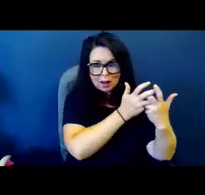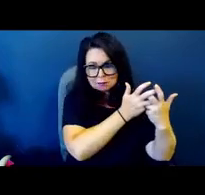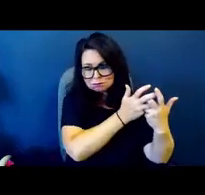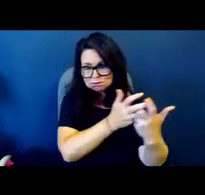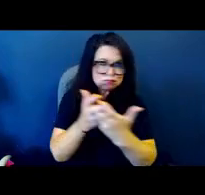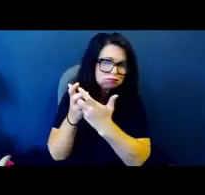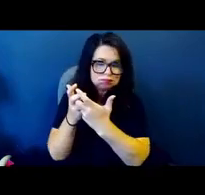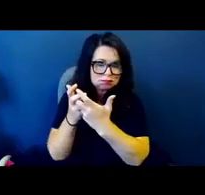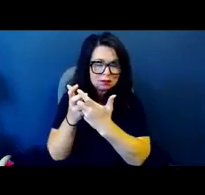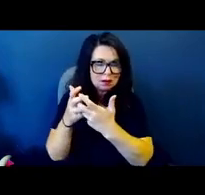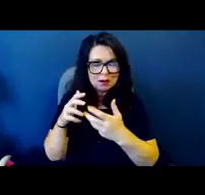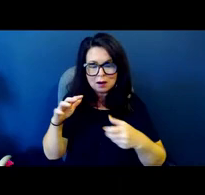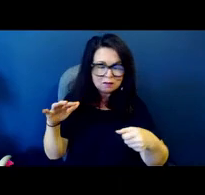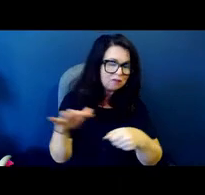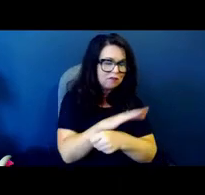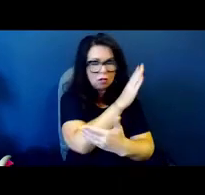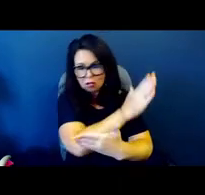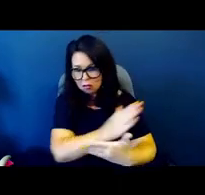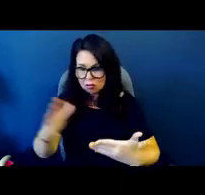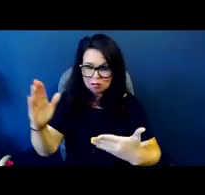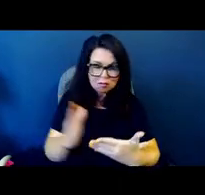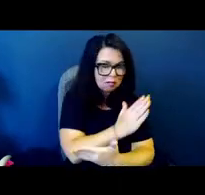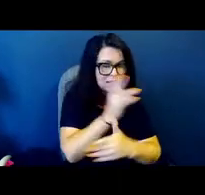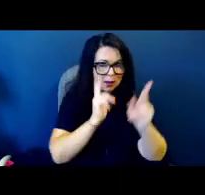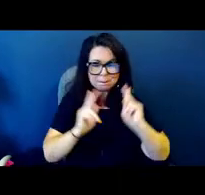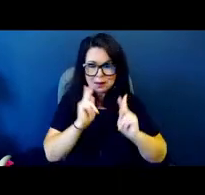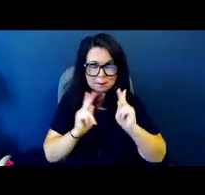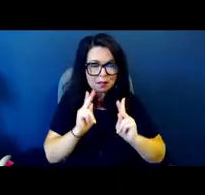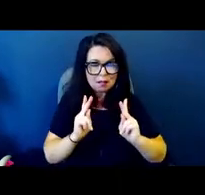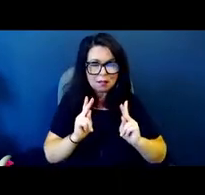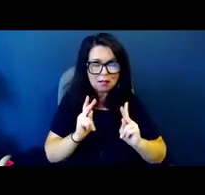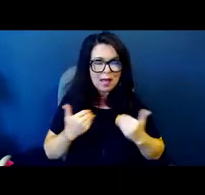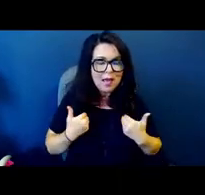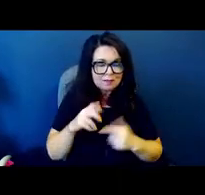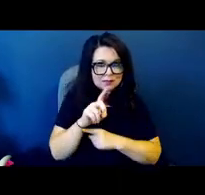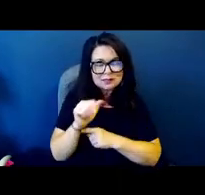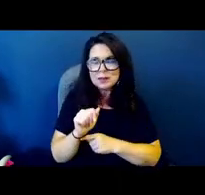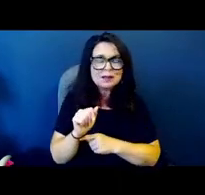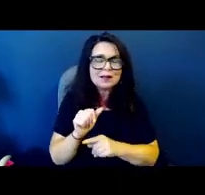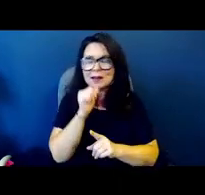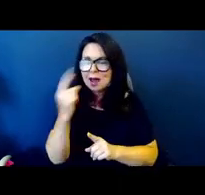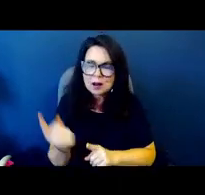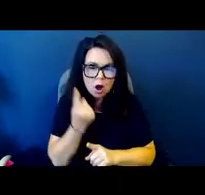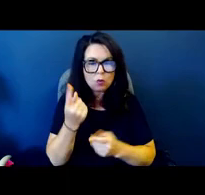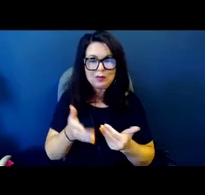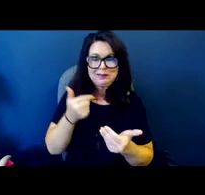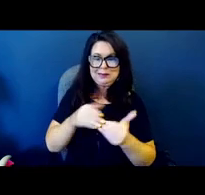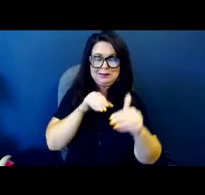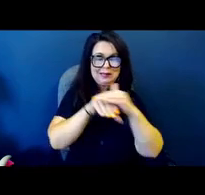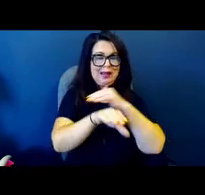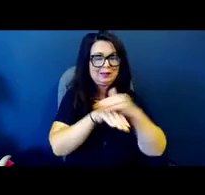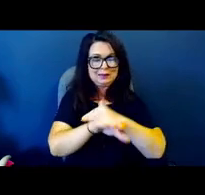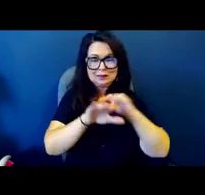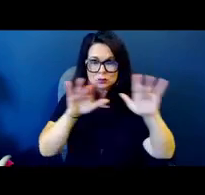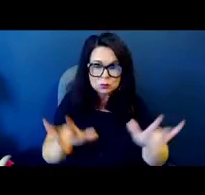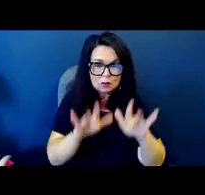the full spectrum of disabilities out there. So I needed to put that plug in while I was mentioning that. We need to